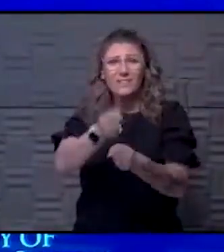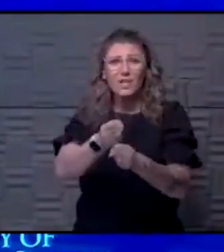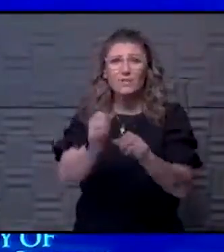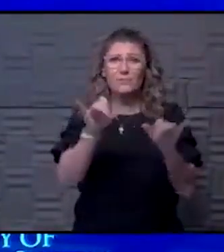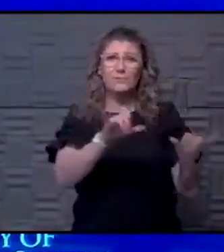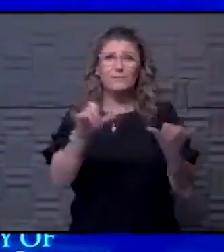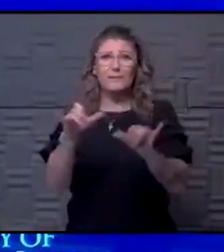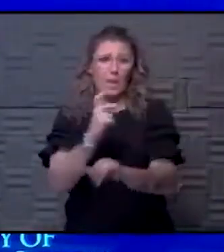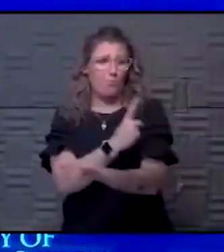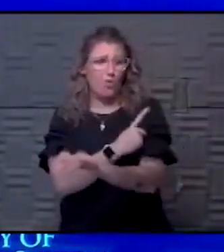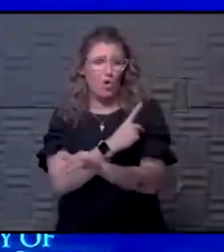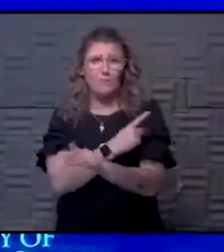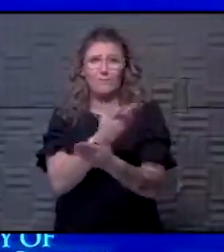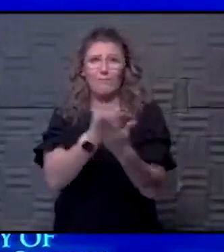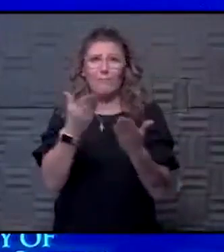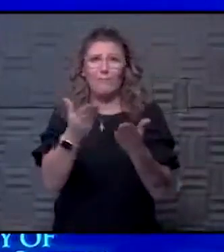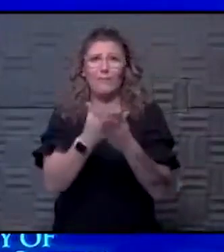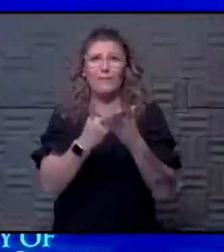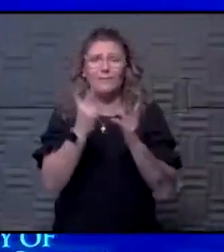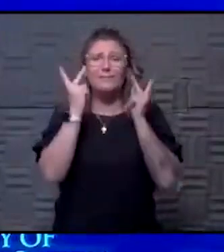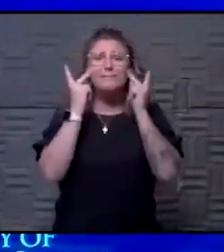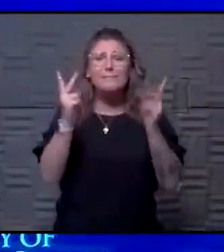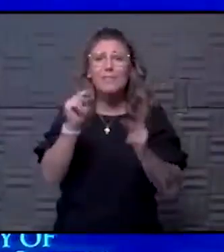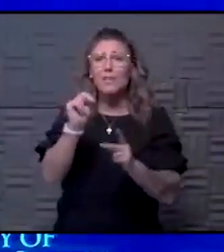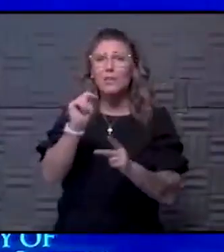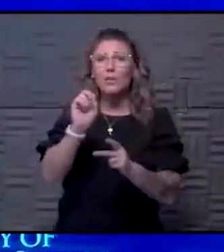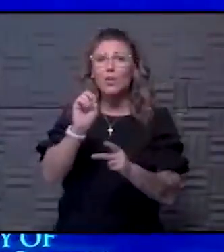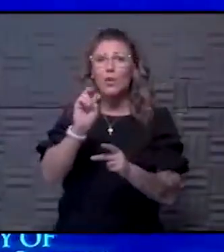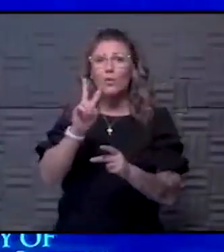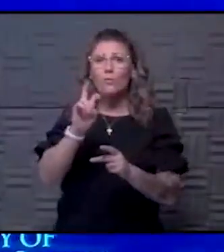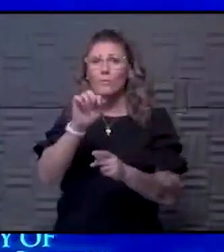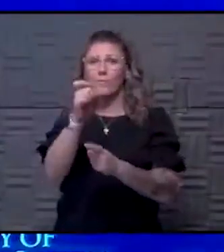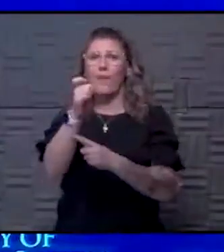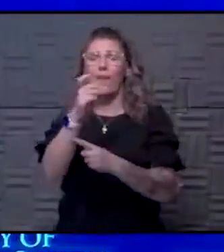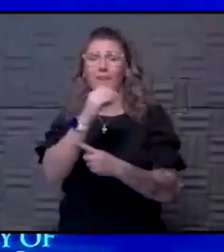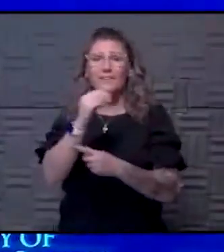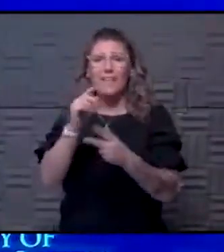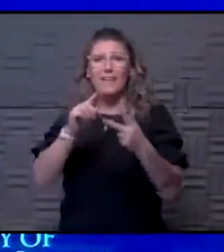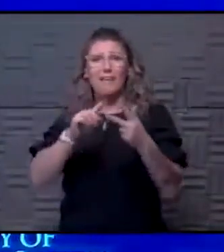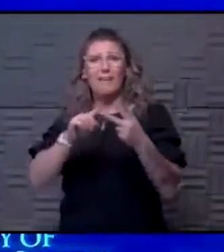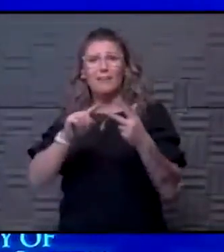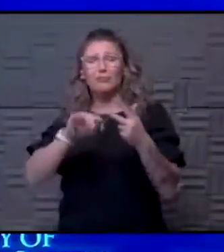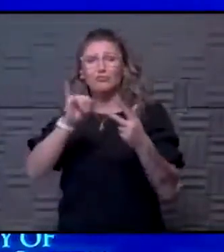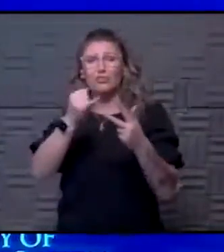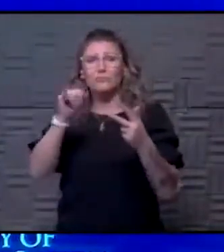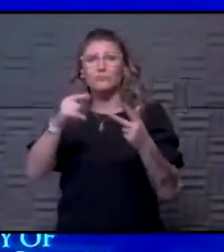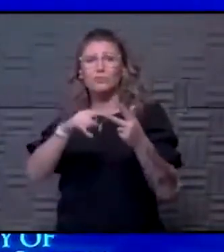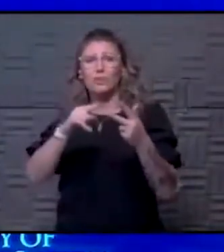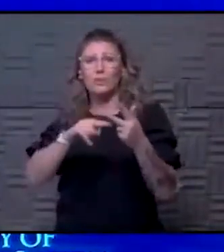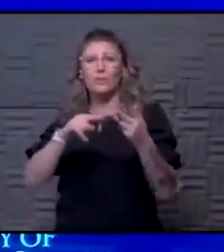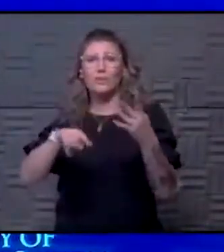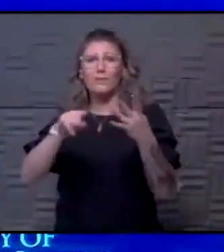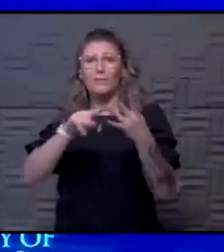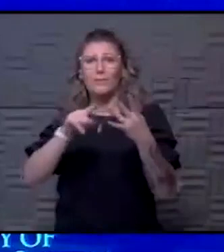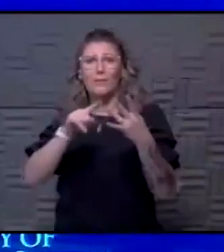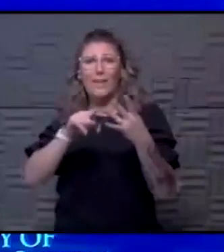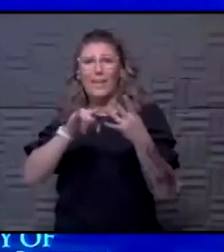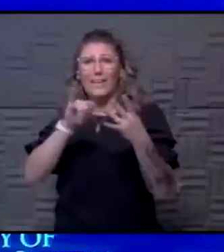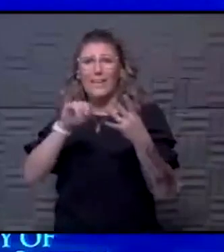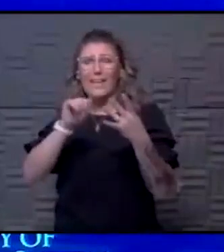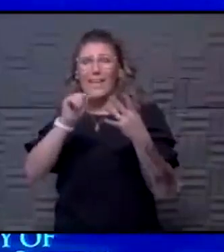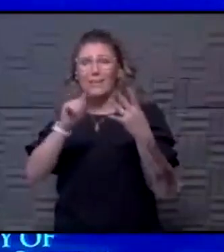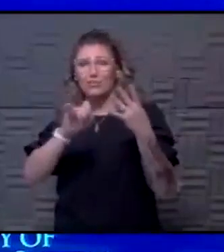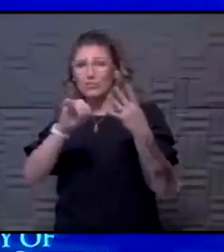protein vehicles we're going to start seeing coming out with the Novavax. The adenovirus vector for Johnson & Johnson and AstraZeneca, that's an